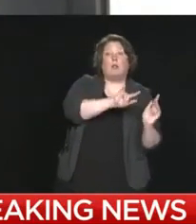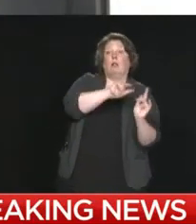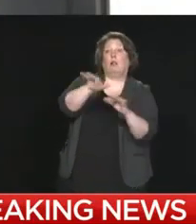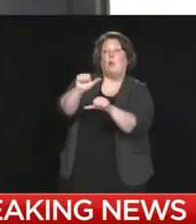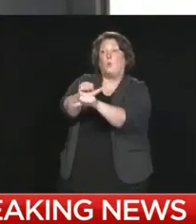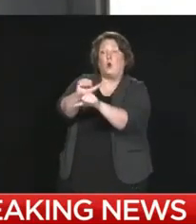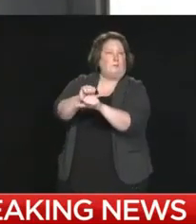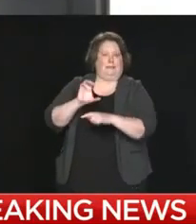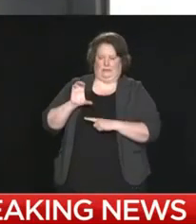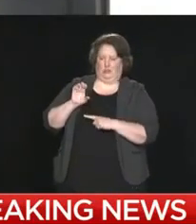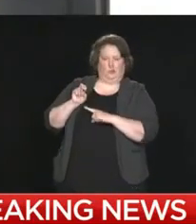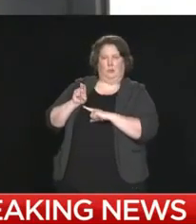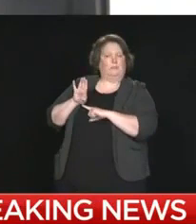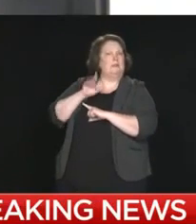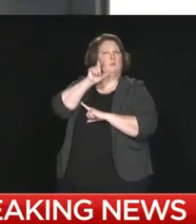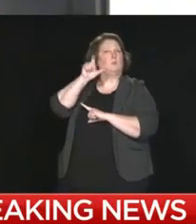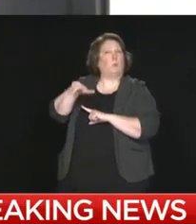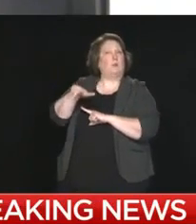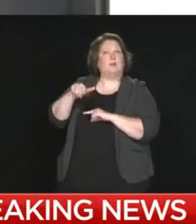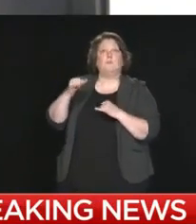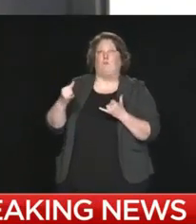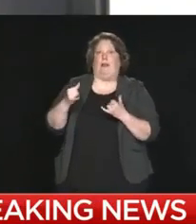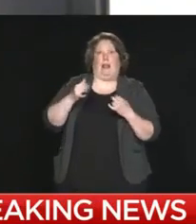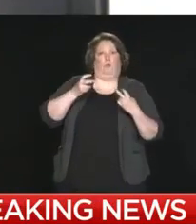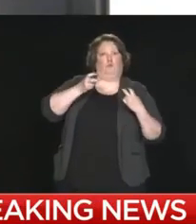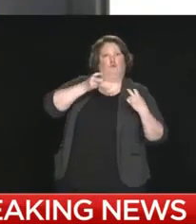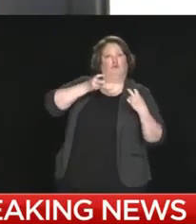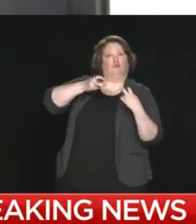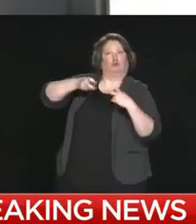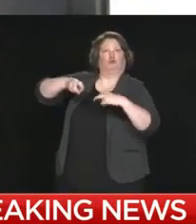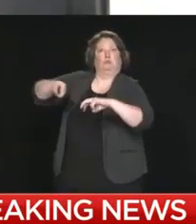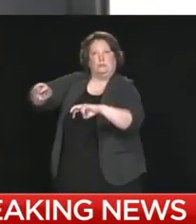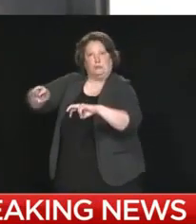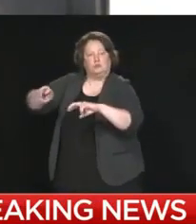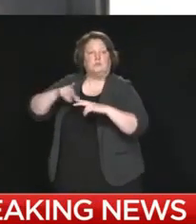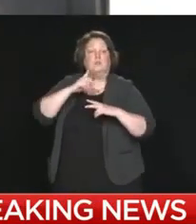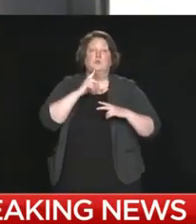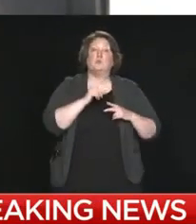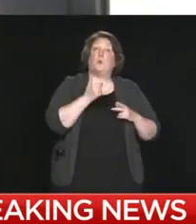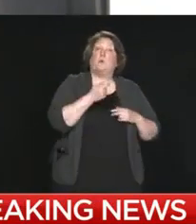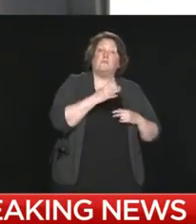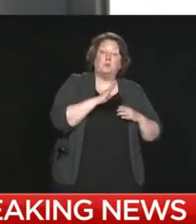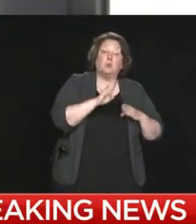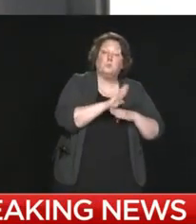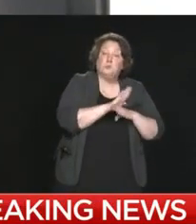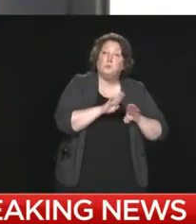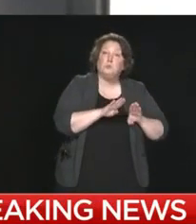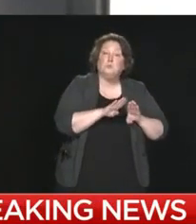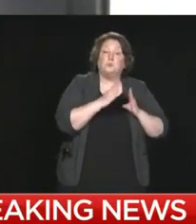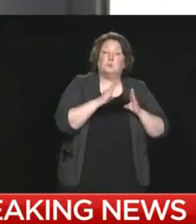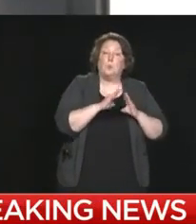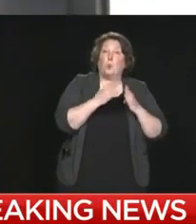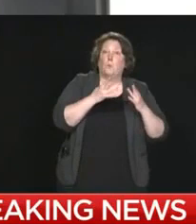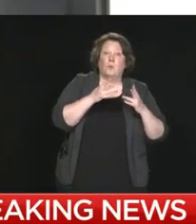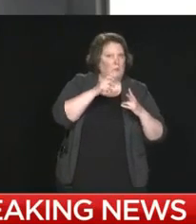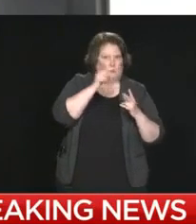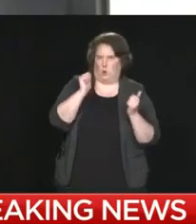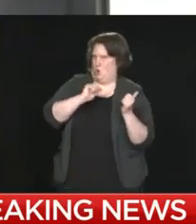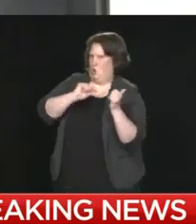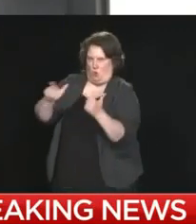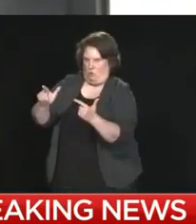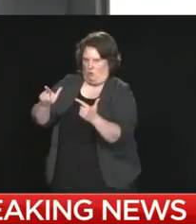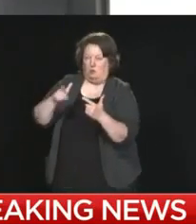transition period, right now, we are slowly reopening. Some businesses, some sectors are able to